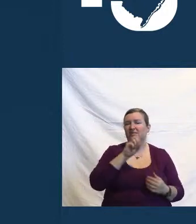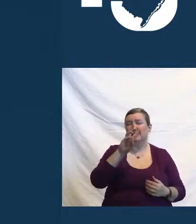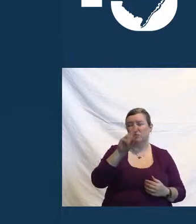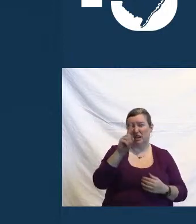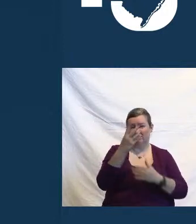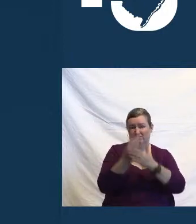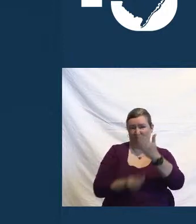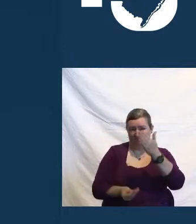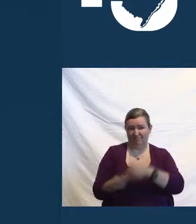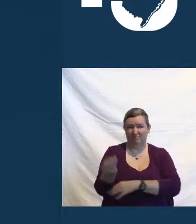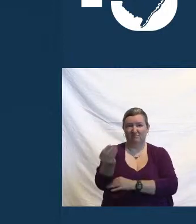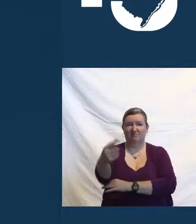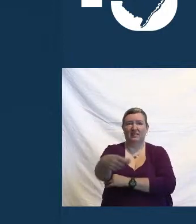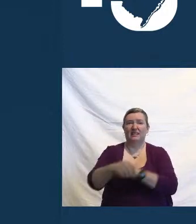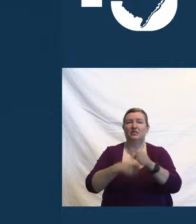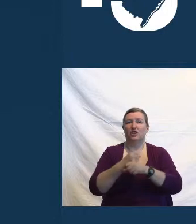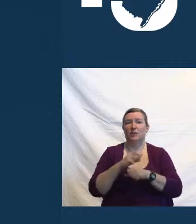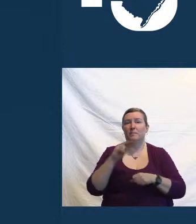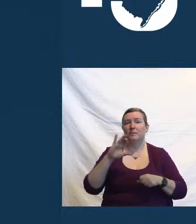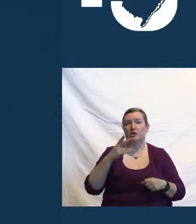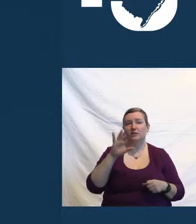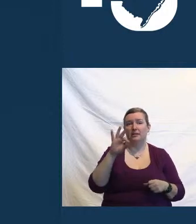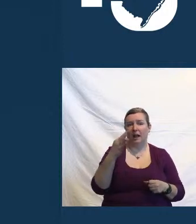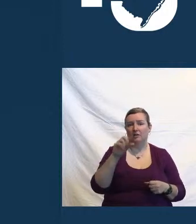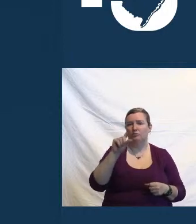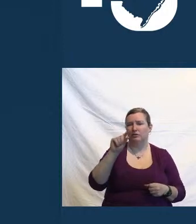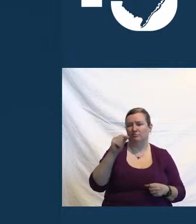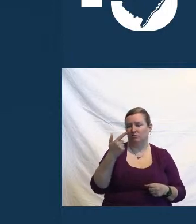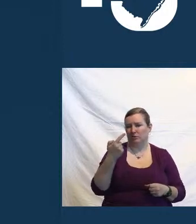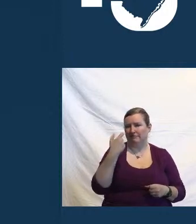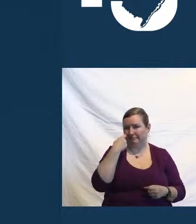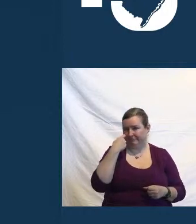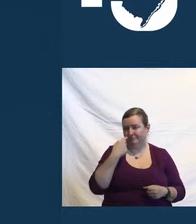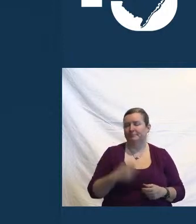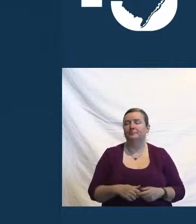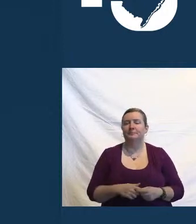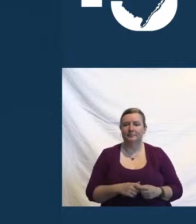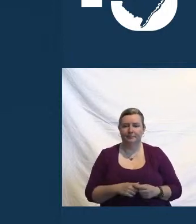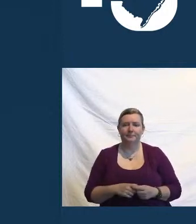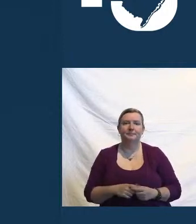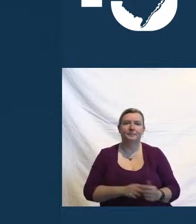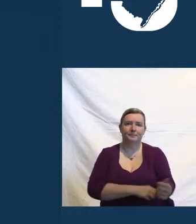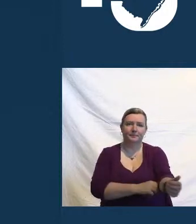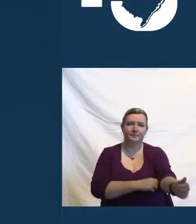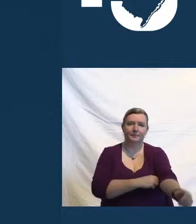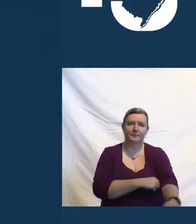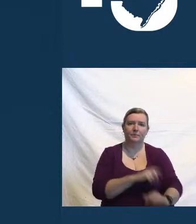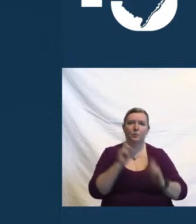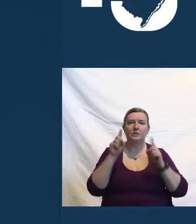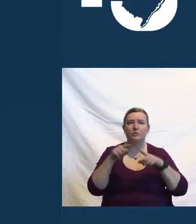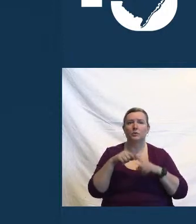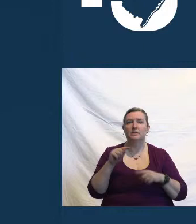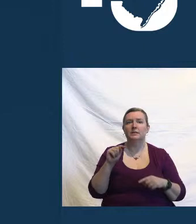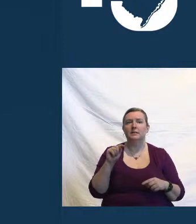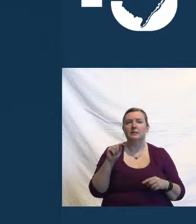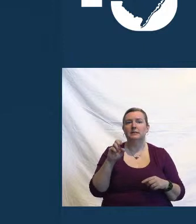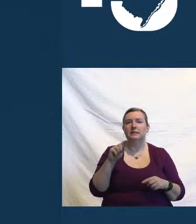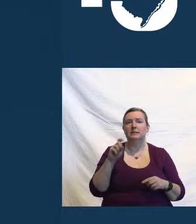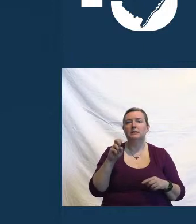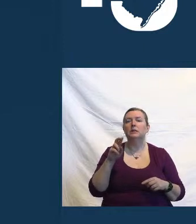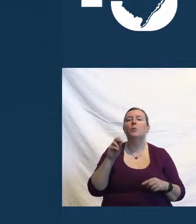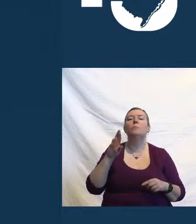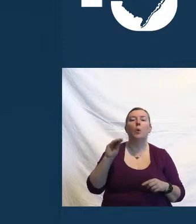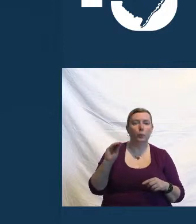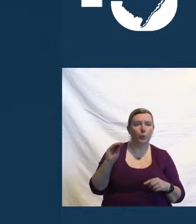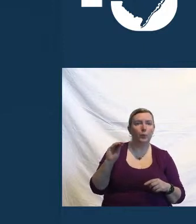this year, 2021. A graduate of South Plainfield High School, Nick went on to attend the Teterboro School of